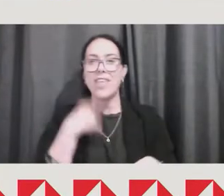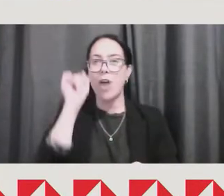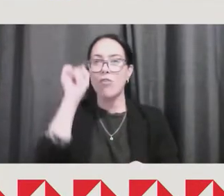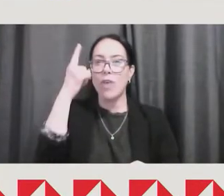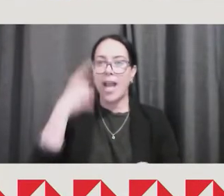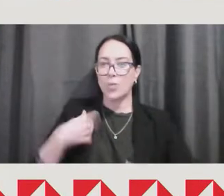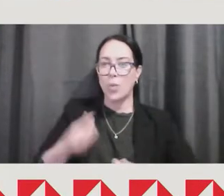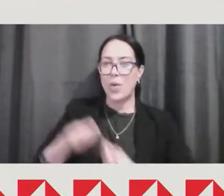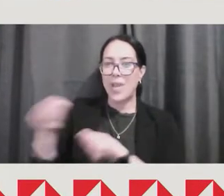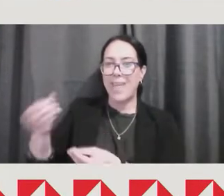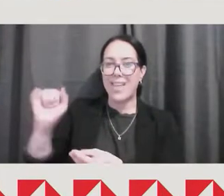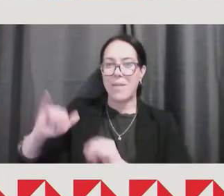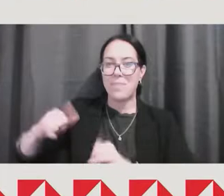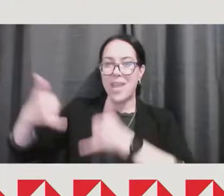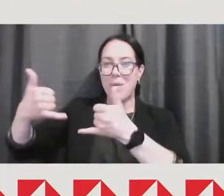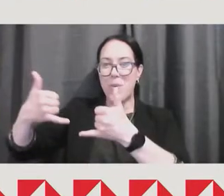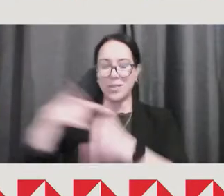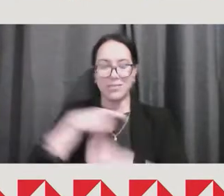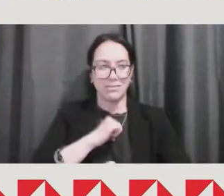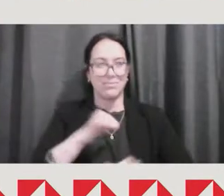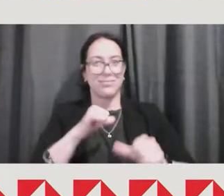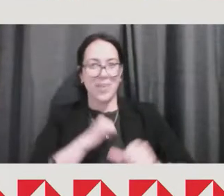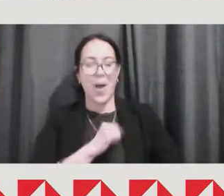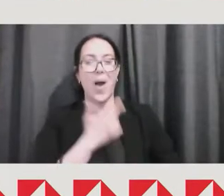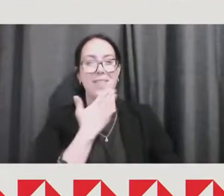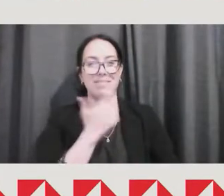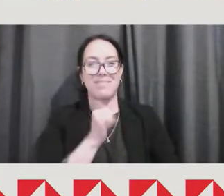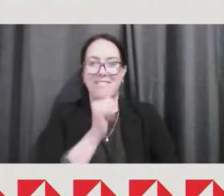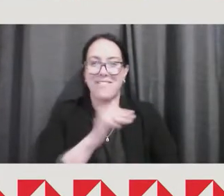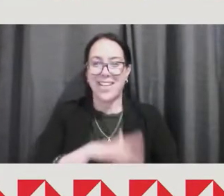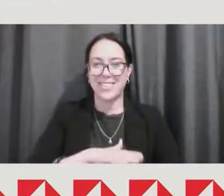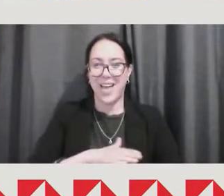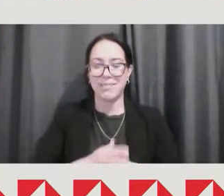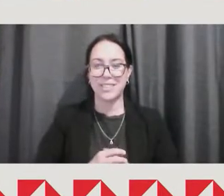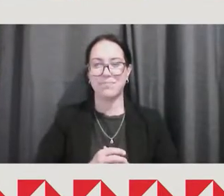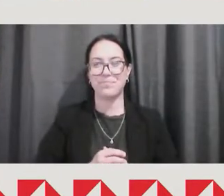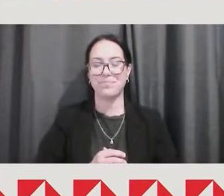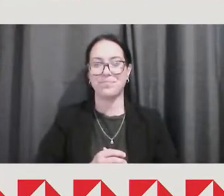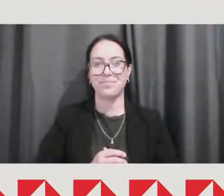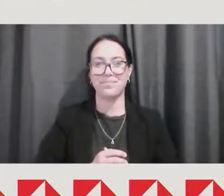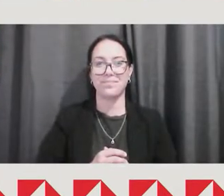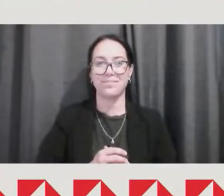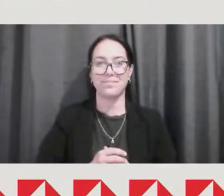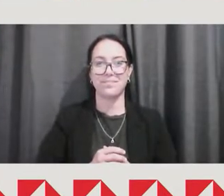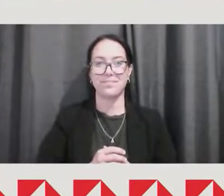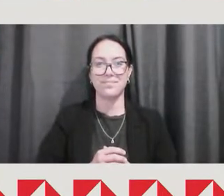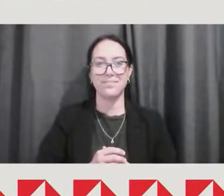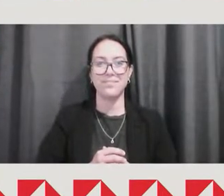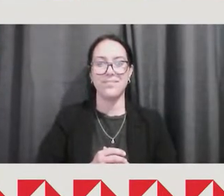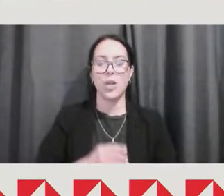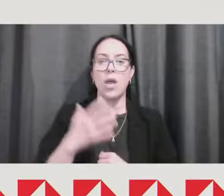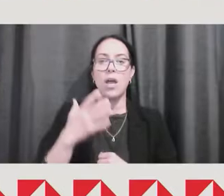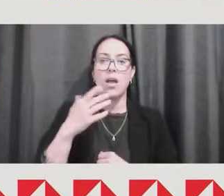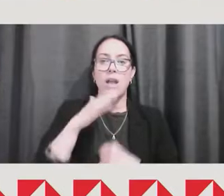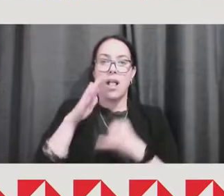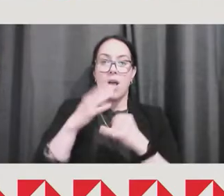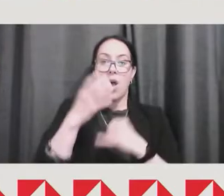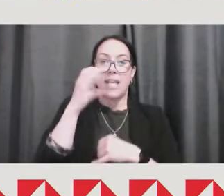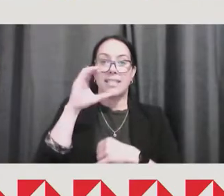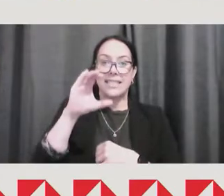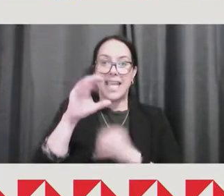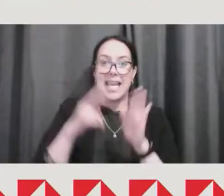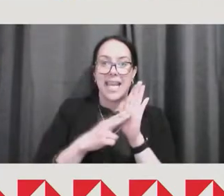award fun times yeah all right and um following up the last one we've got the cnzmphat partnership